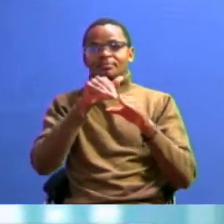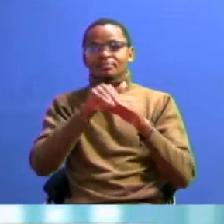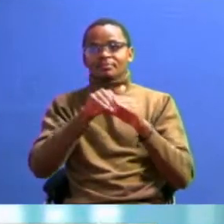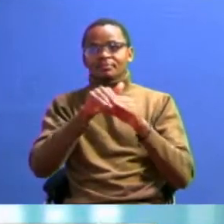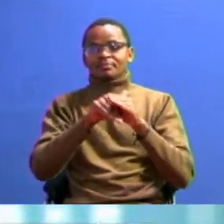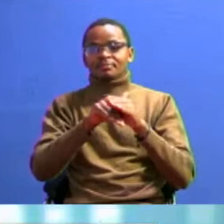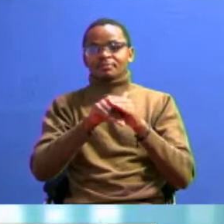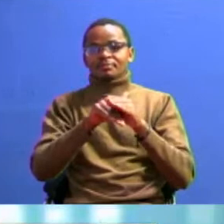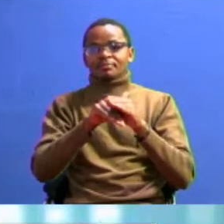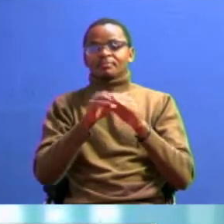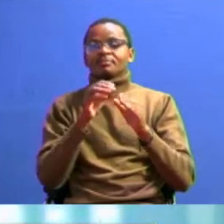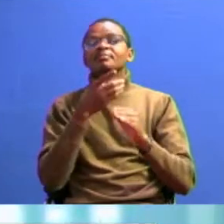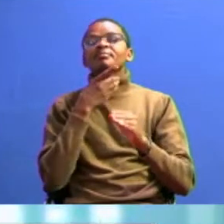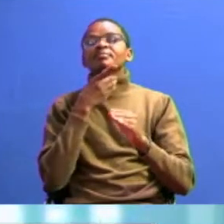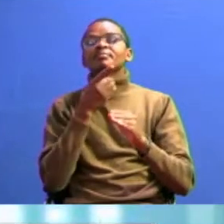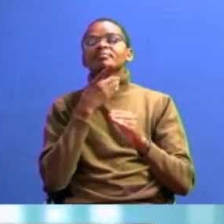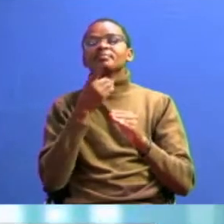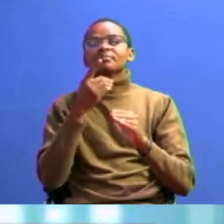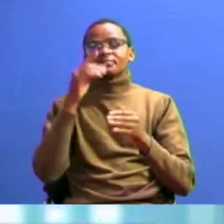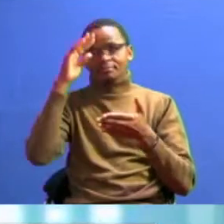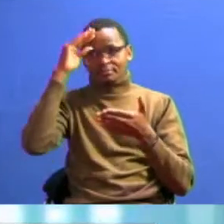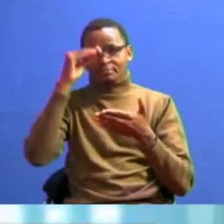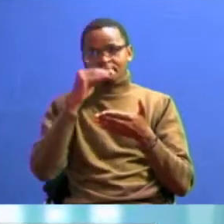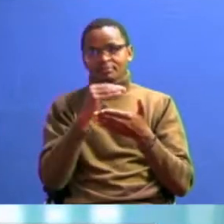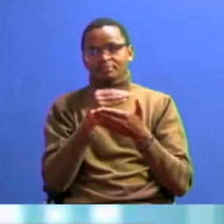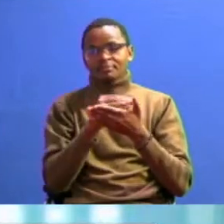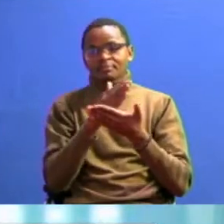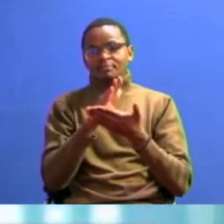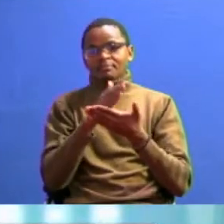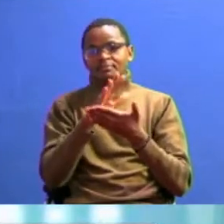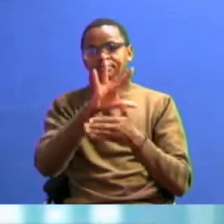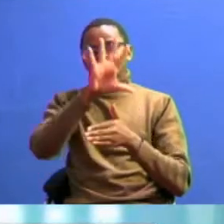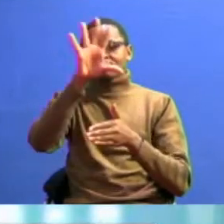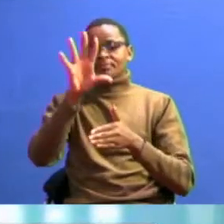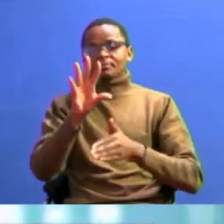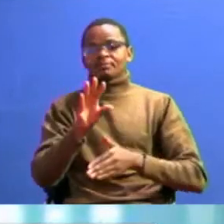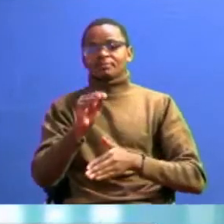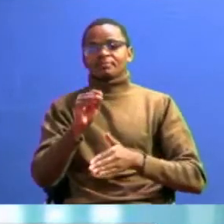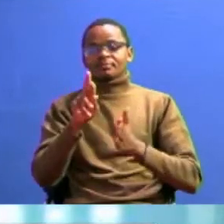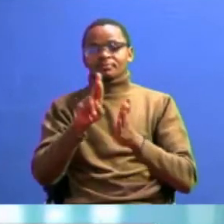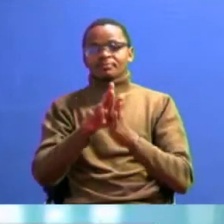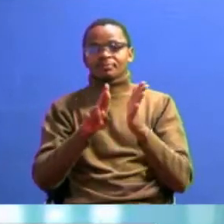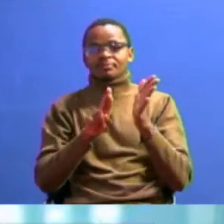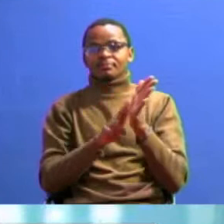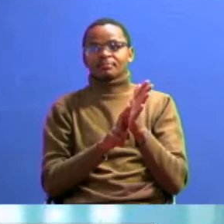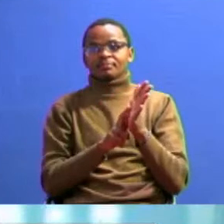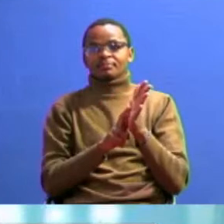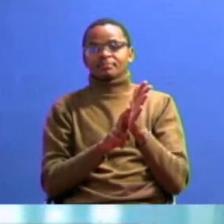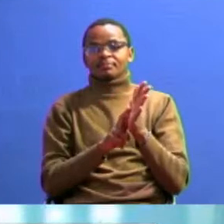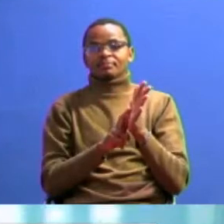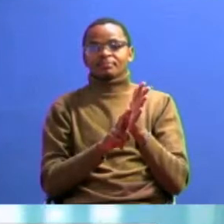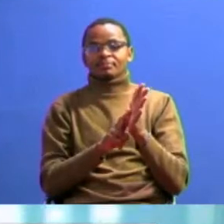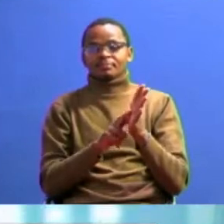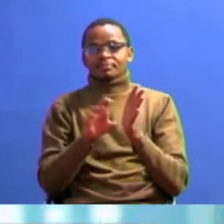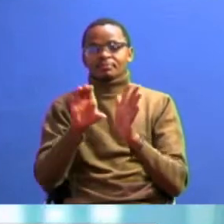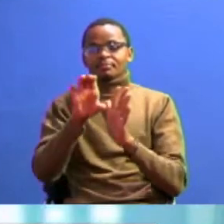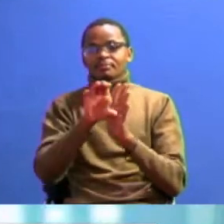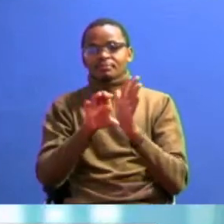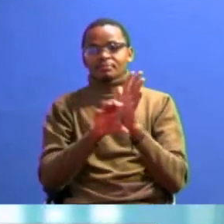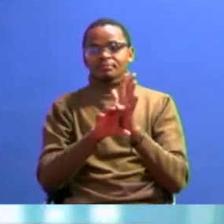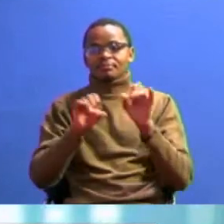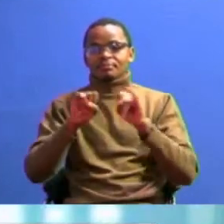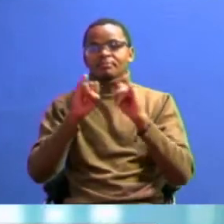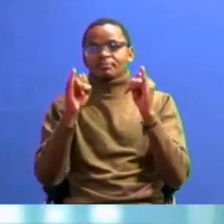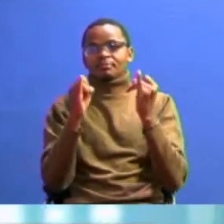addiction studies. I chair the African Regional Chapter of the